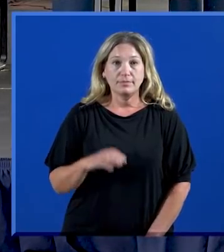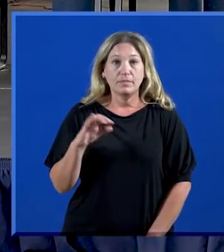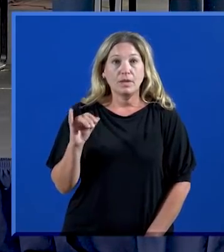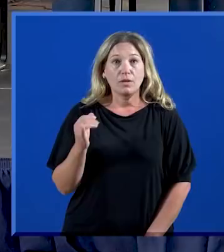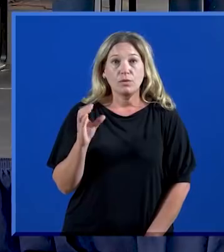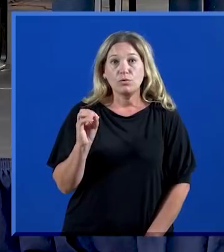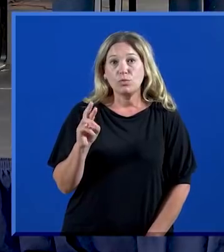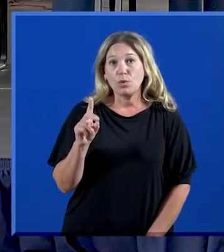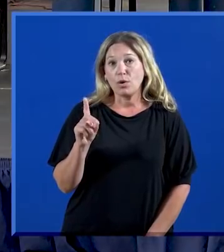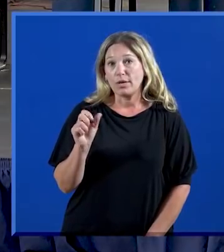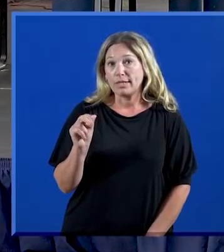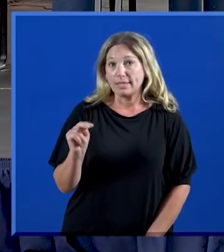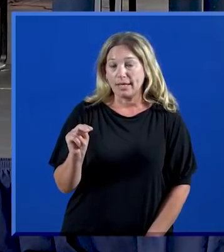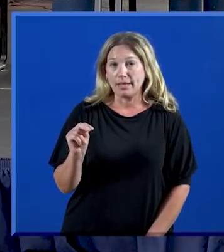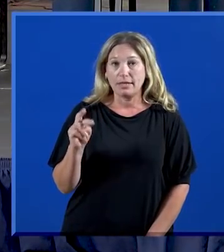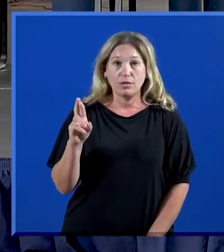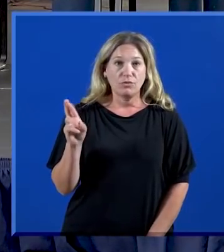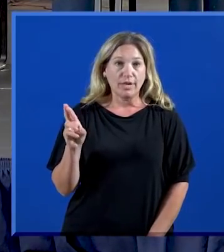Jordan Reynolds.